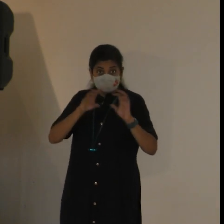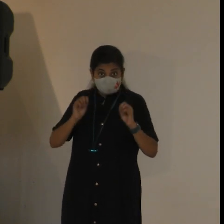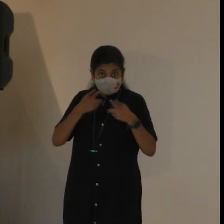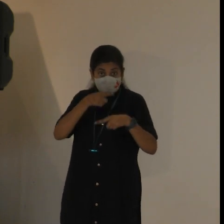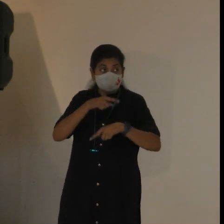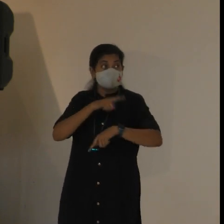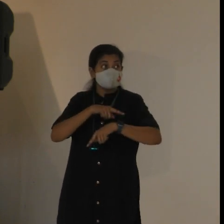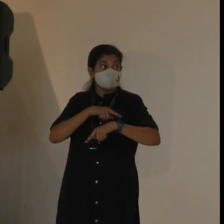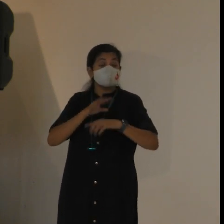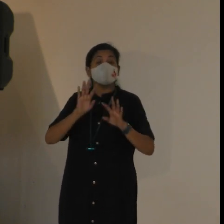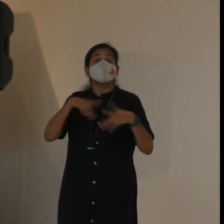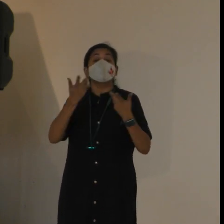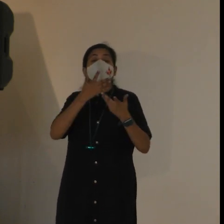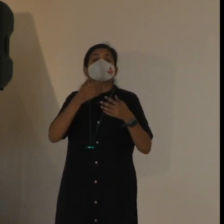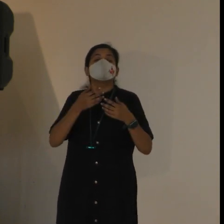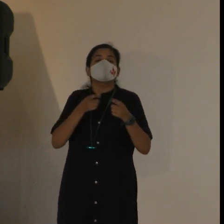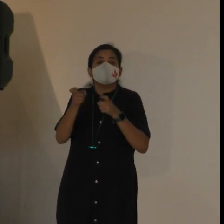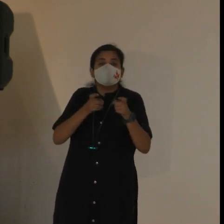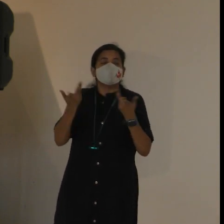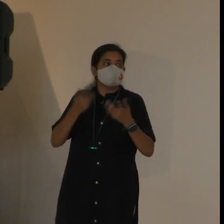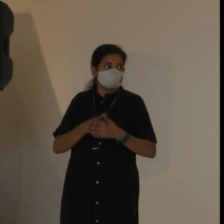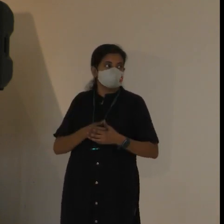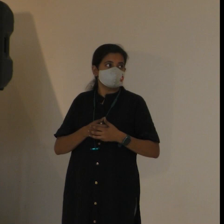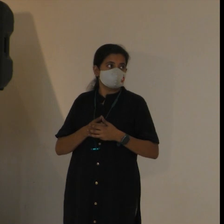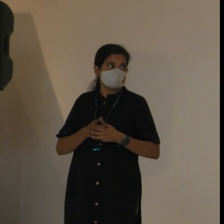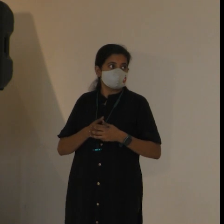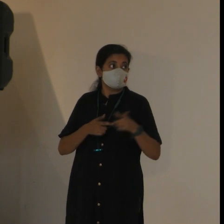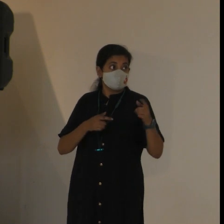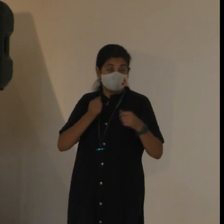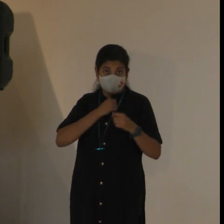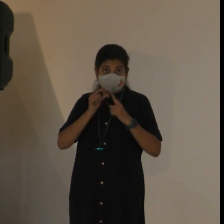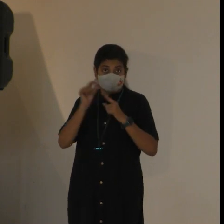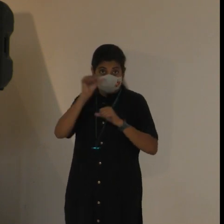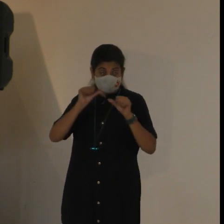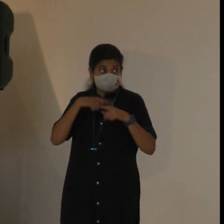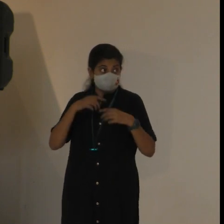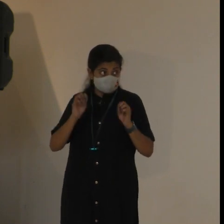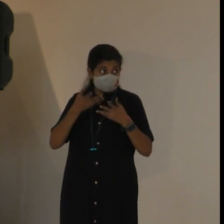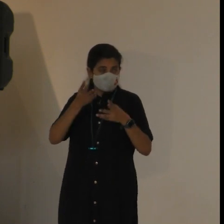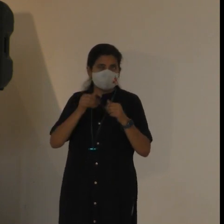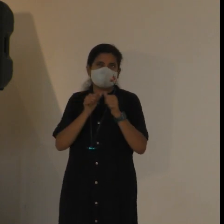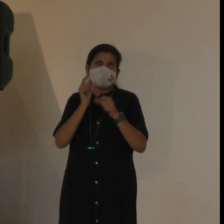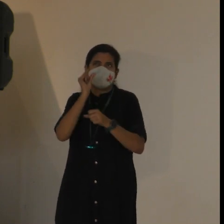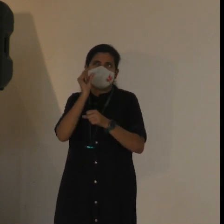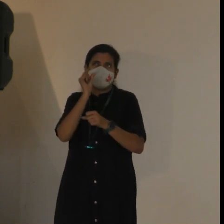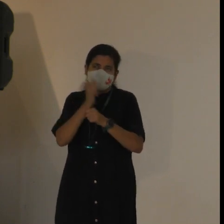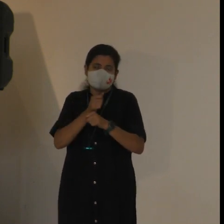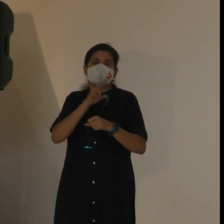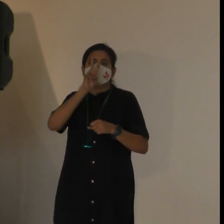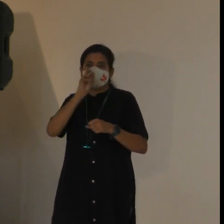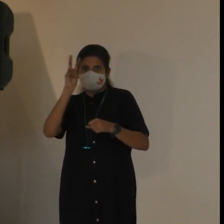the time it started. So, anybody, please. Yeah, so our project, I think, began sometime around August